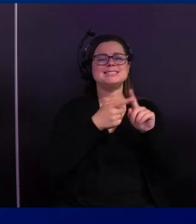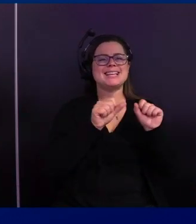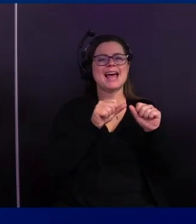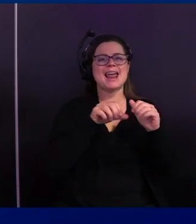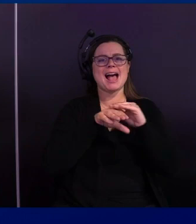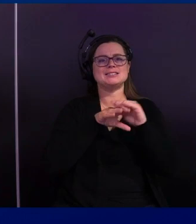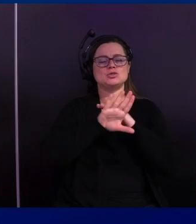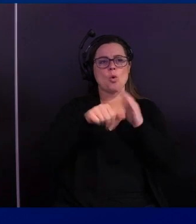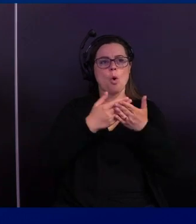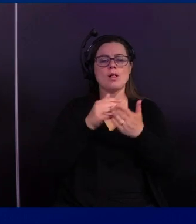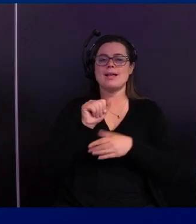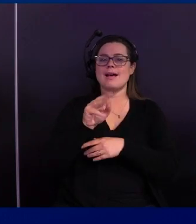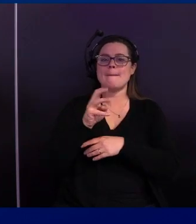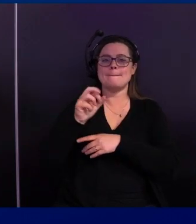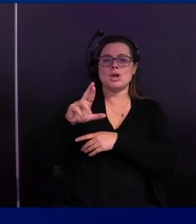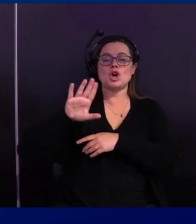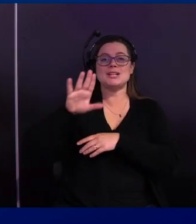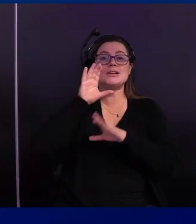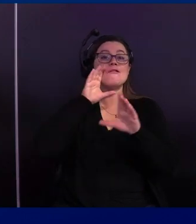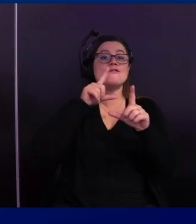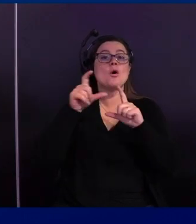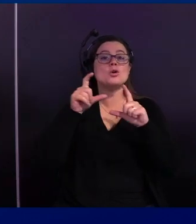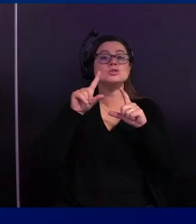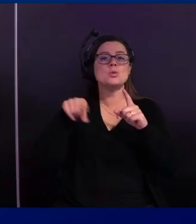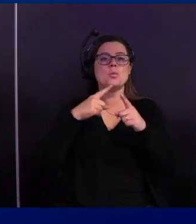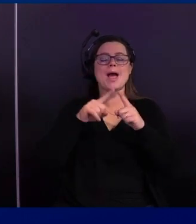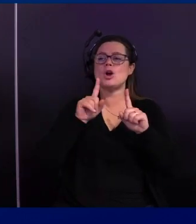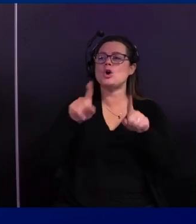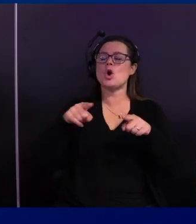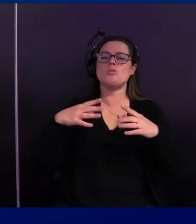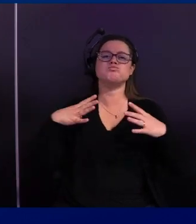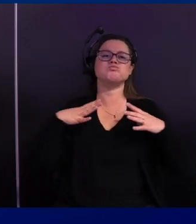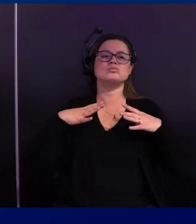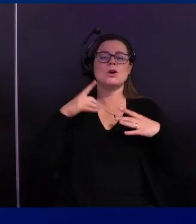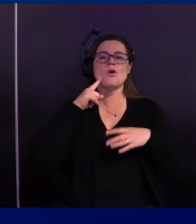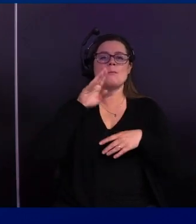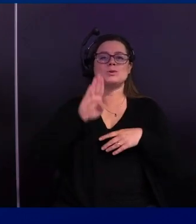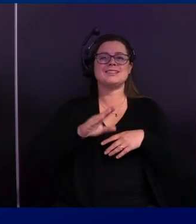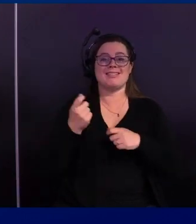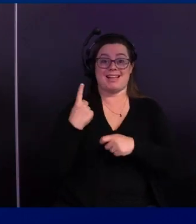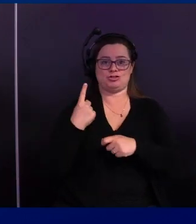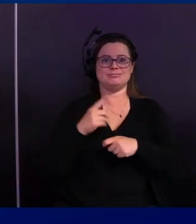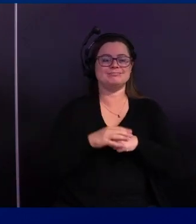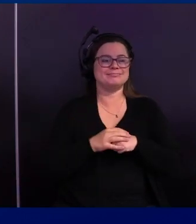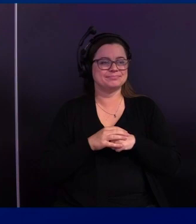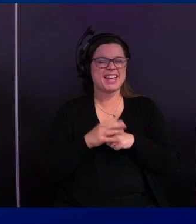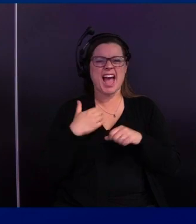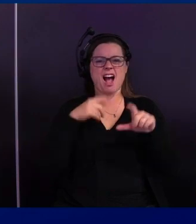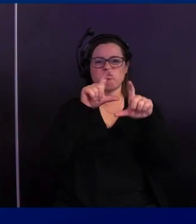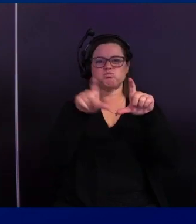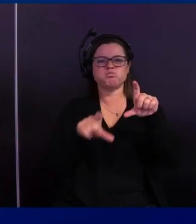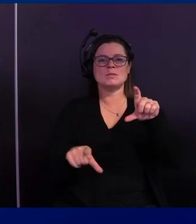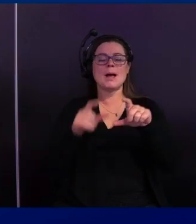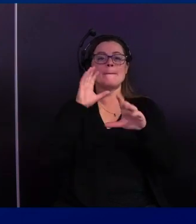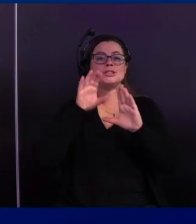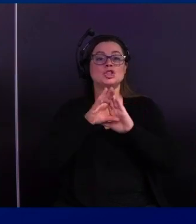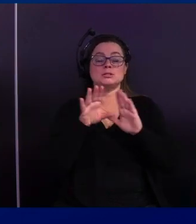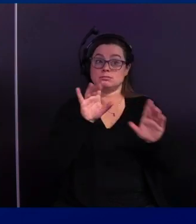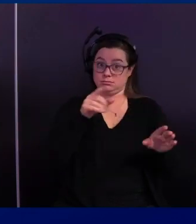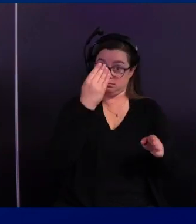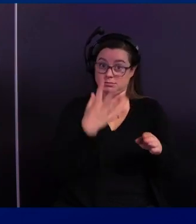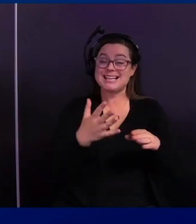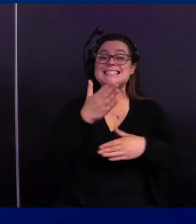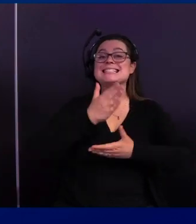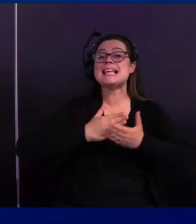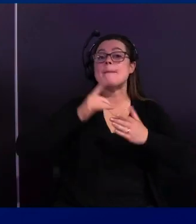Amir's photos from when he went on holiday to Brazil last year. Okay. So in this scenario, we've got a group. Oh, and by the way, some of those photos